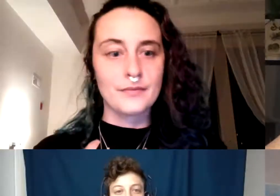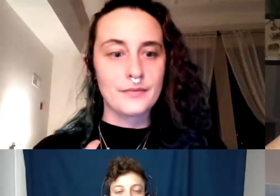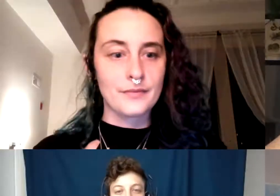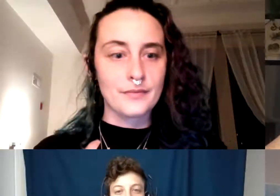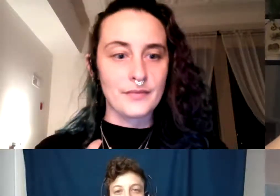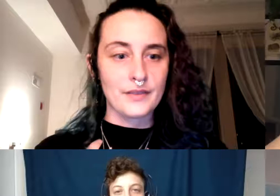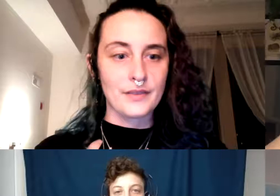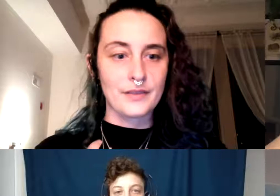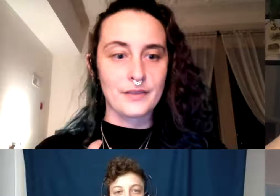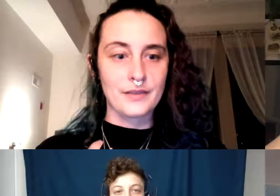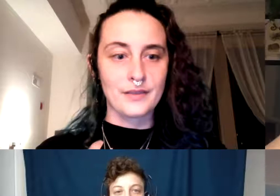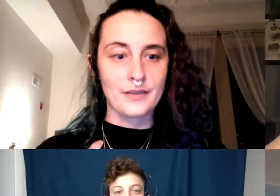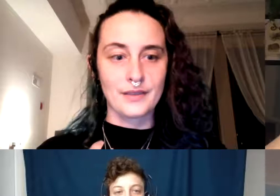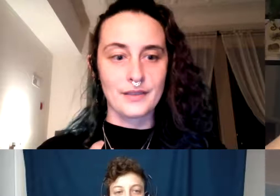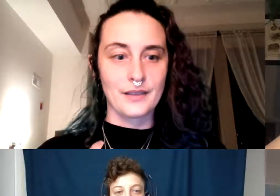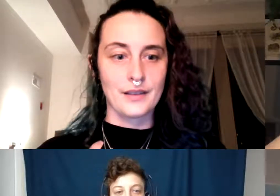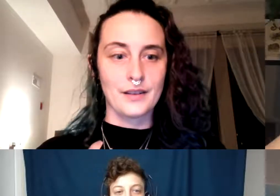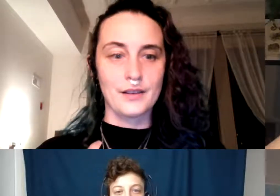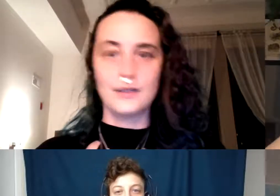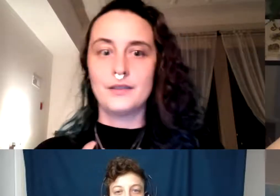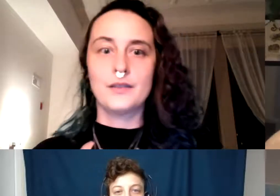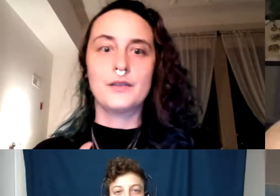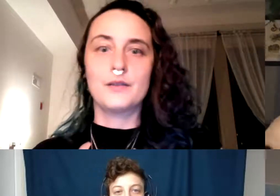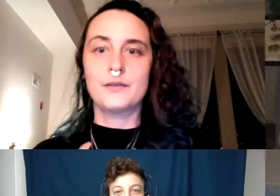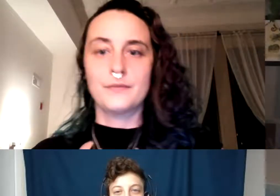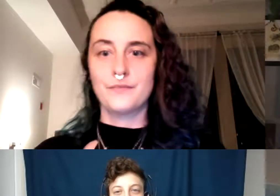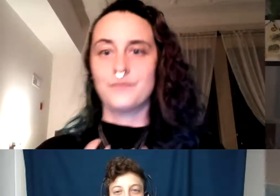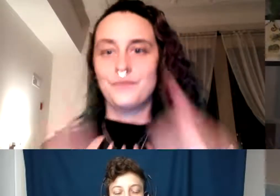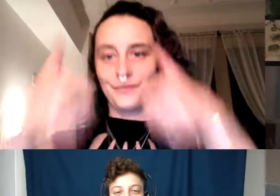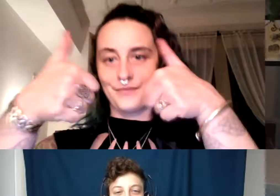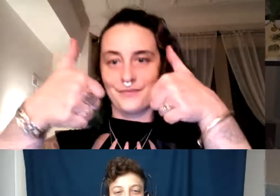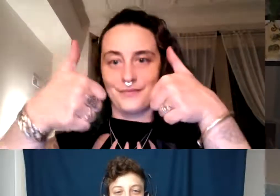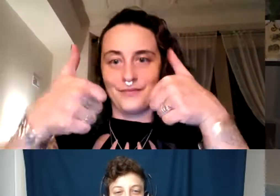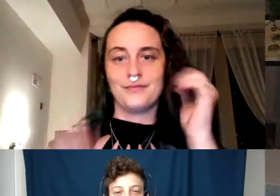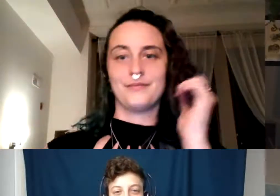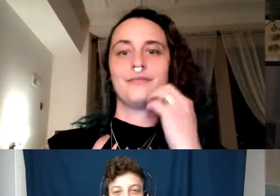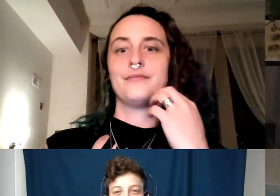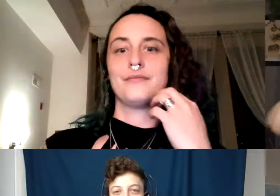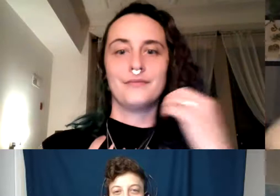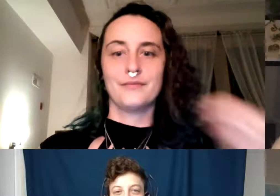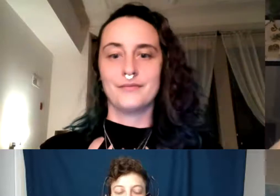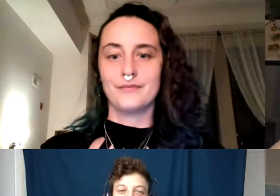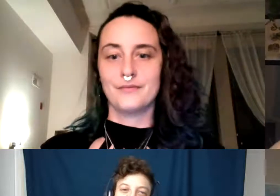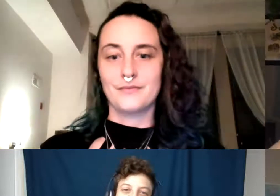Great. All right, Raven, you want to hit the button? Now is the time.